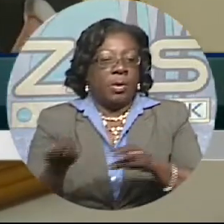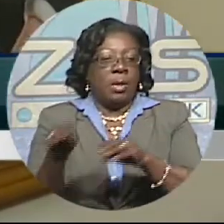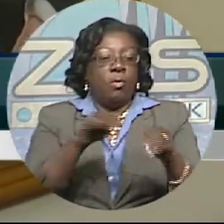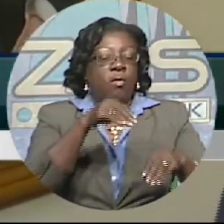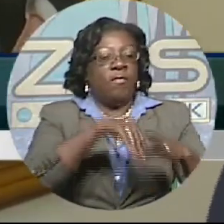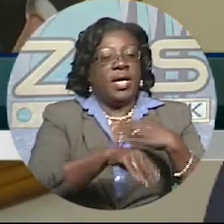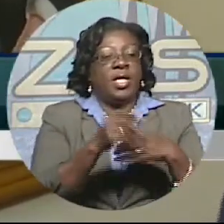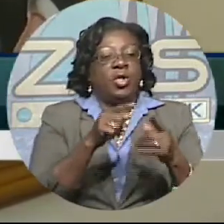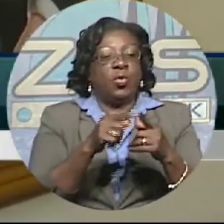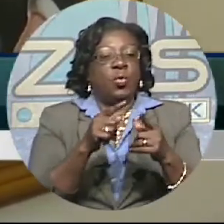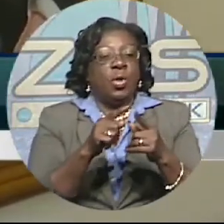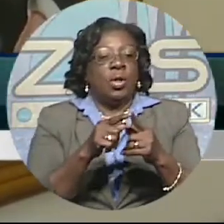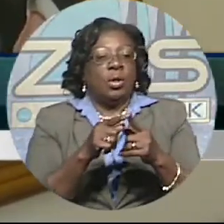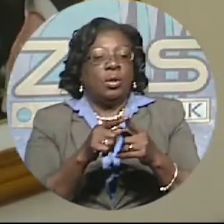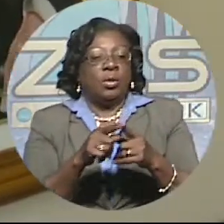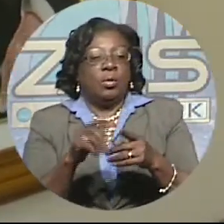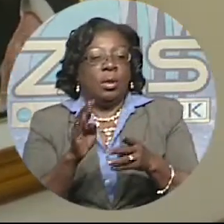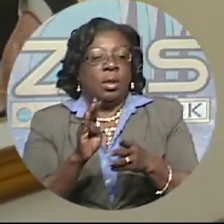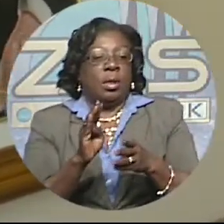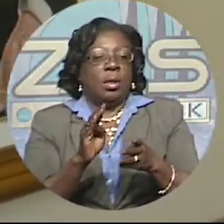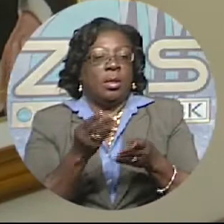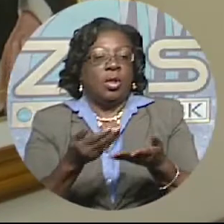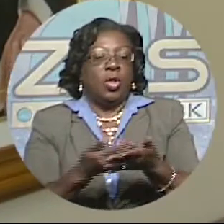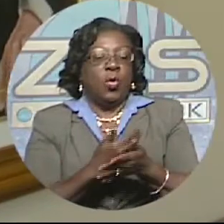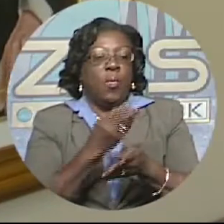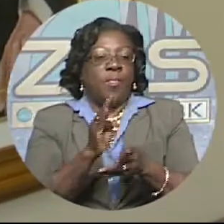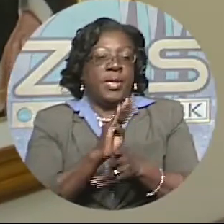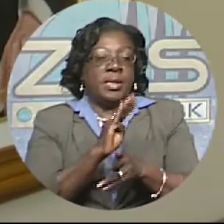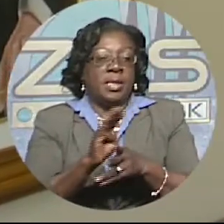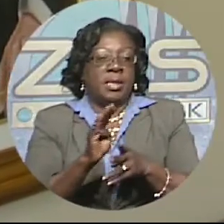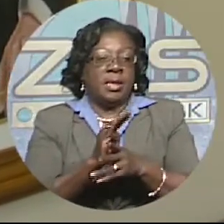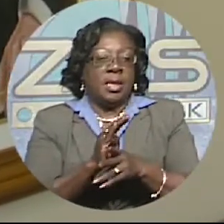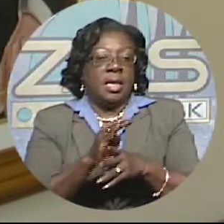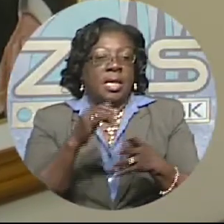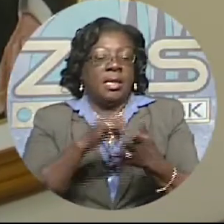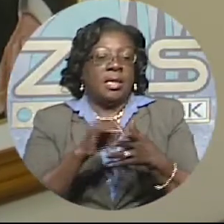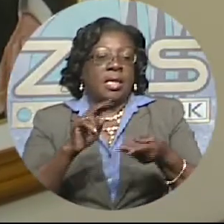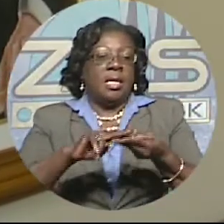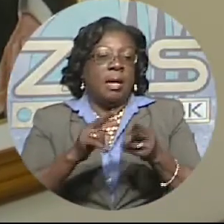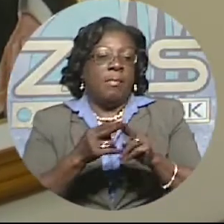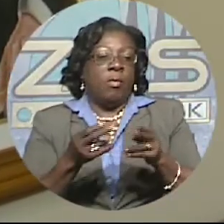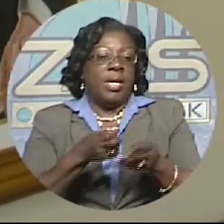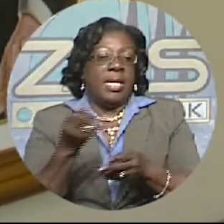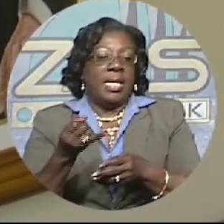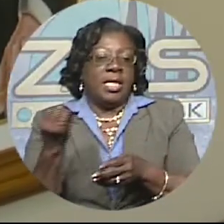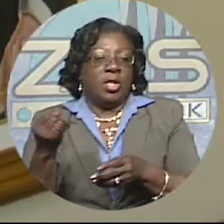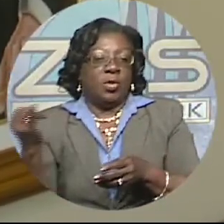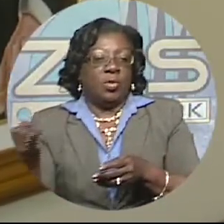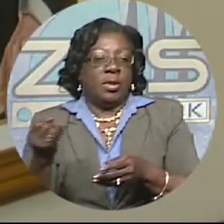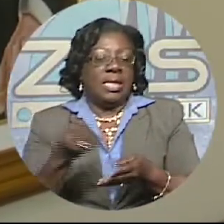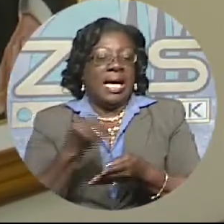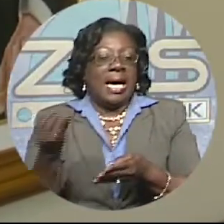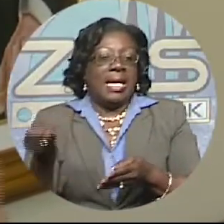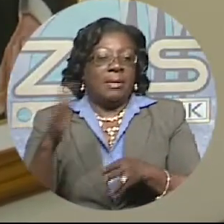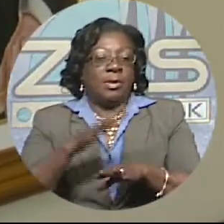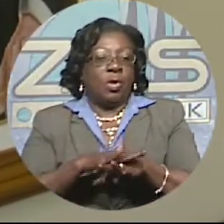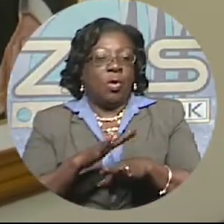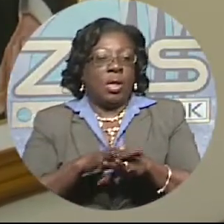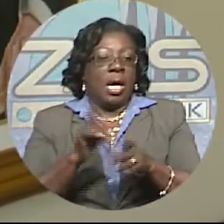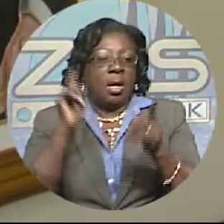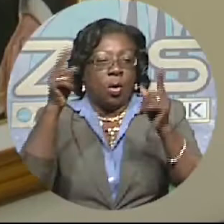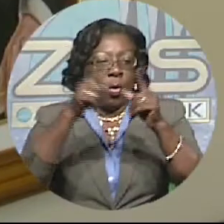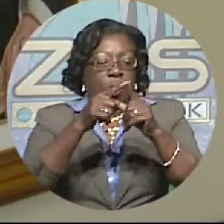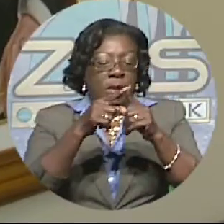IPO that I would have said in previous interviews. That is one of our number one items on our corporate